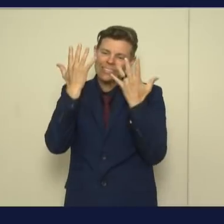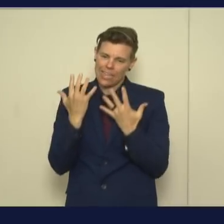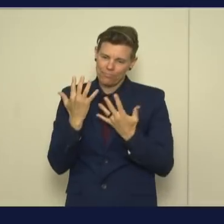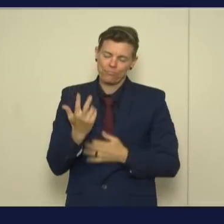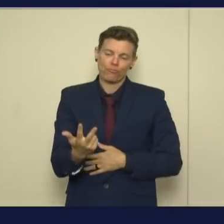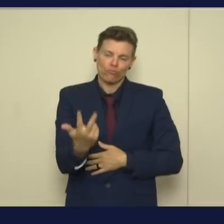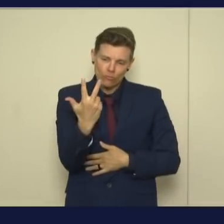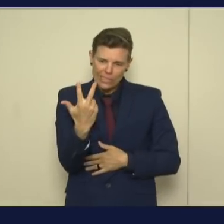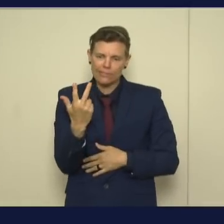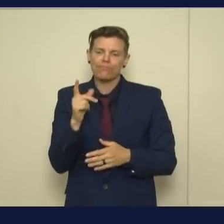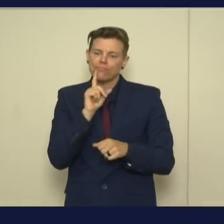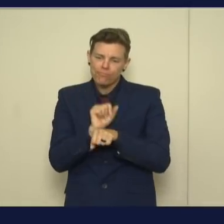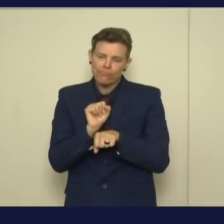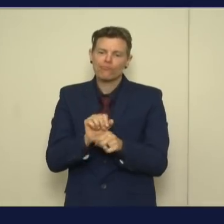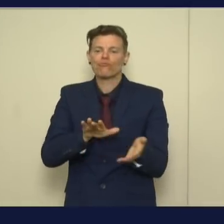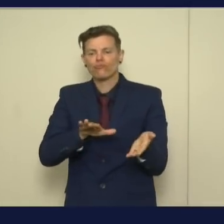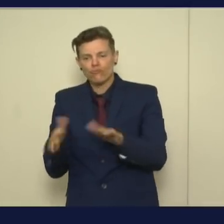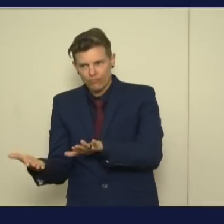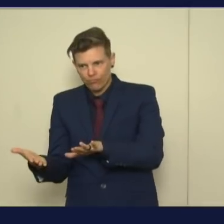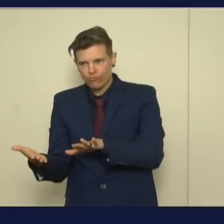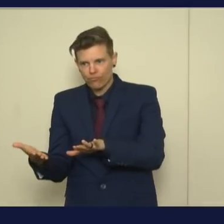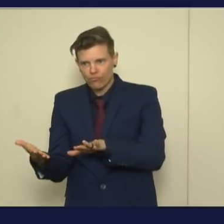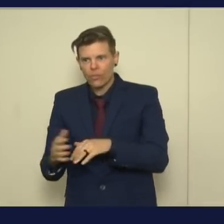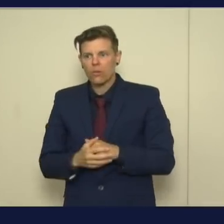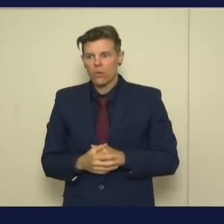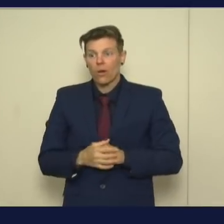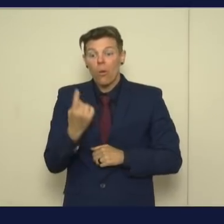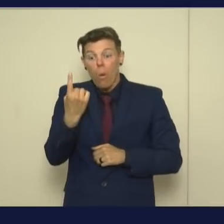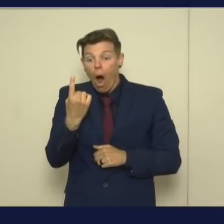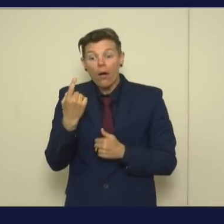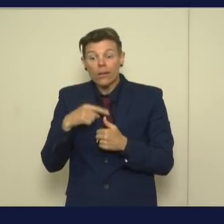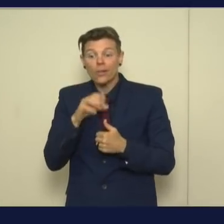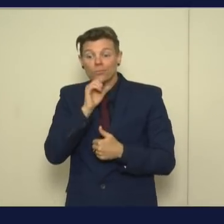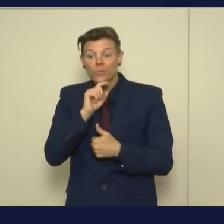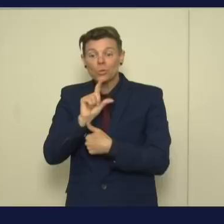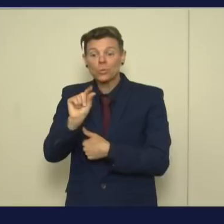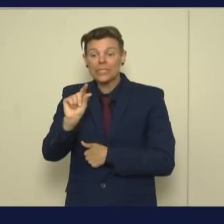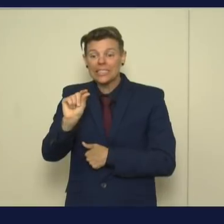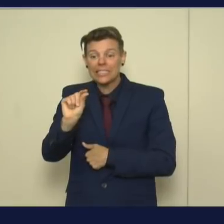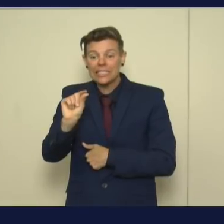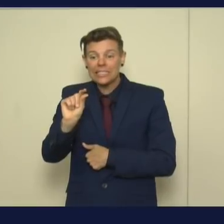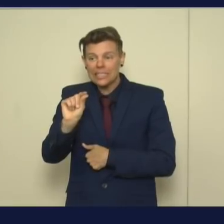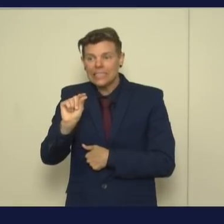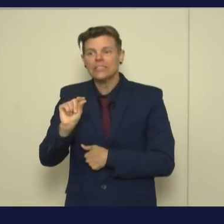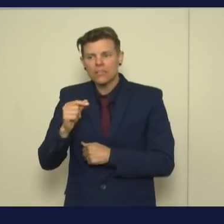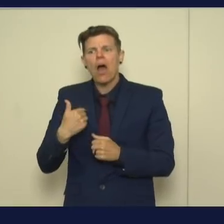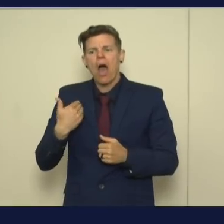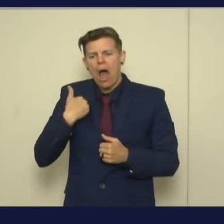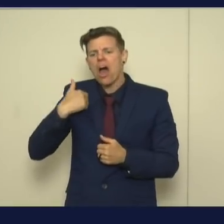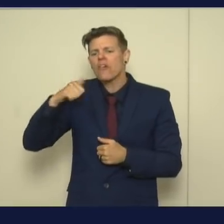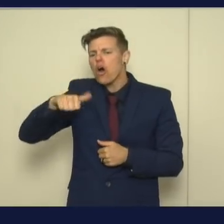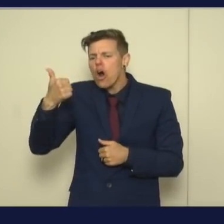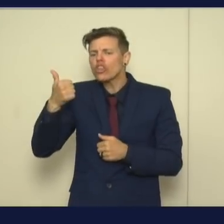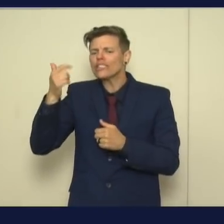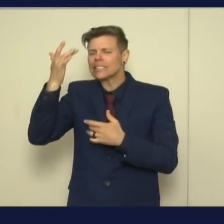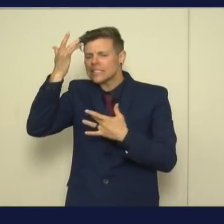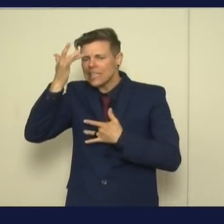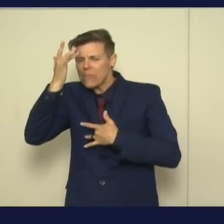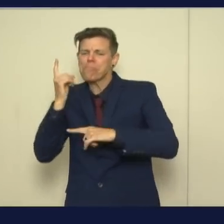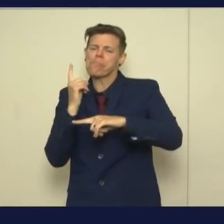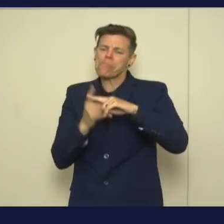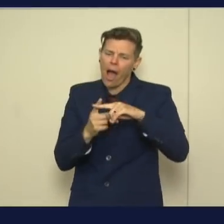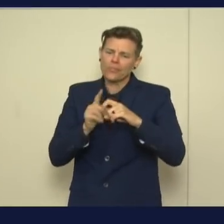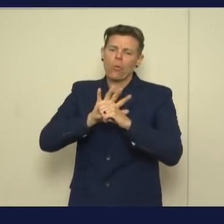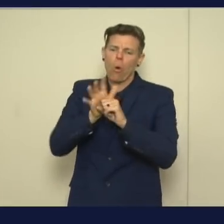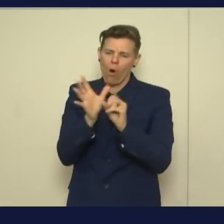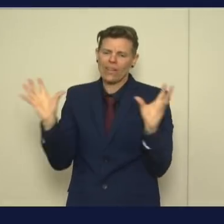in her 20s, underlying conditions, but I highlight that only because this is a deadly